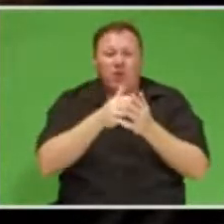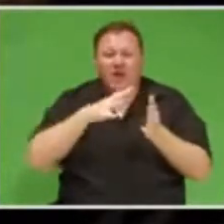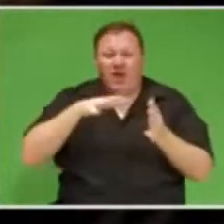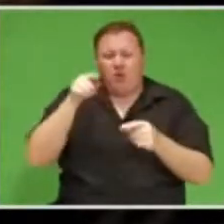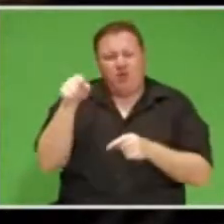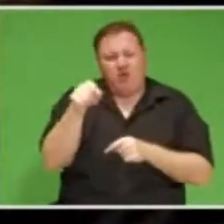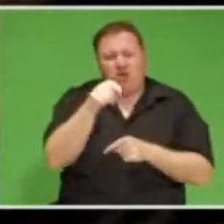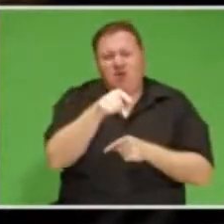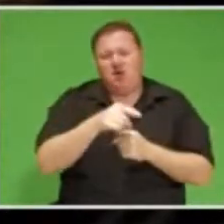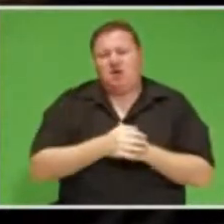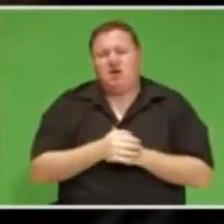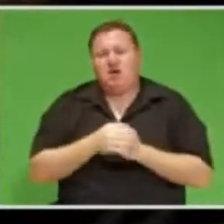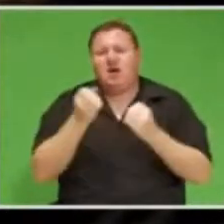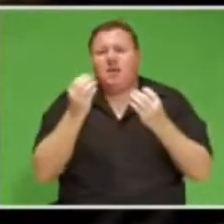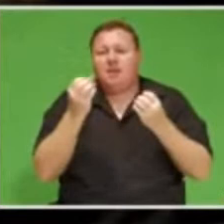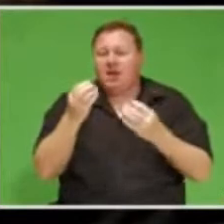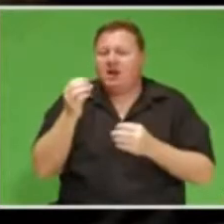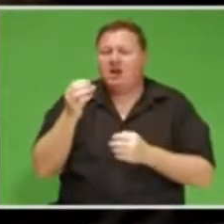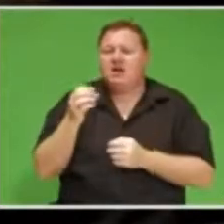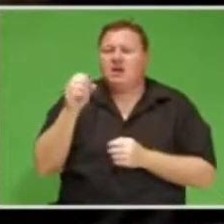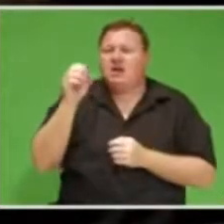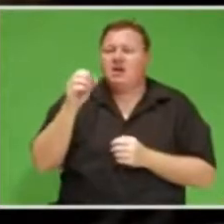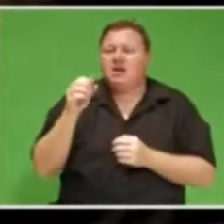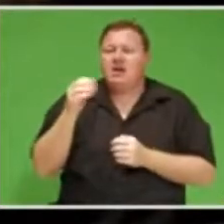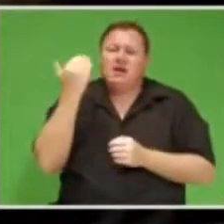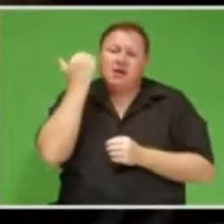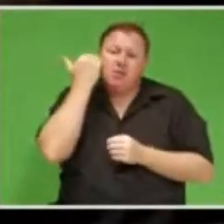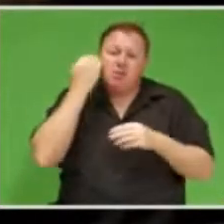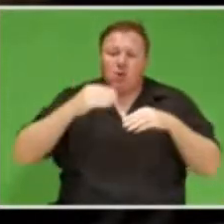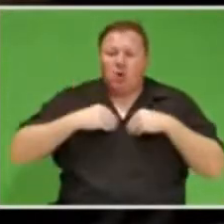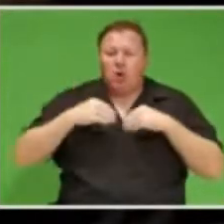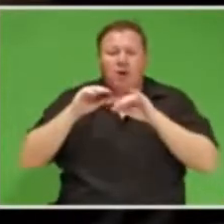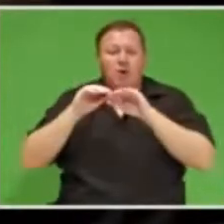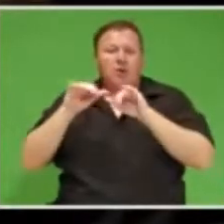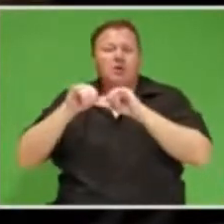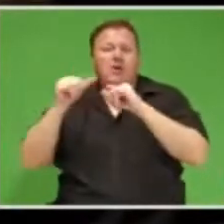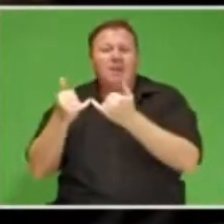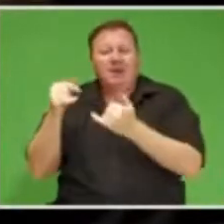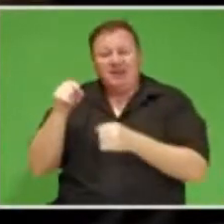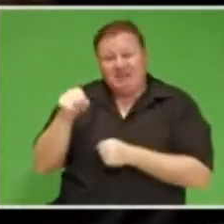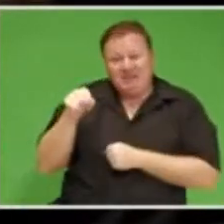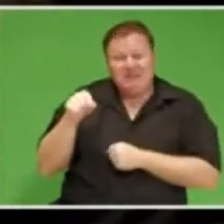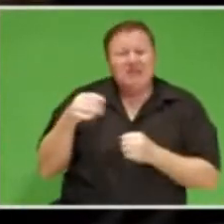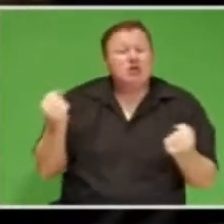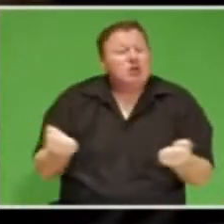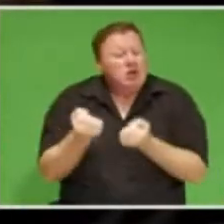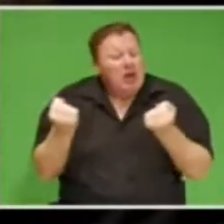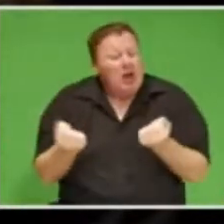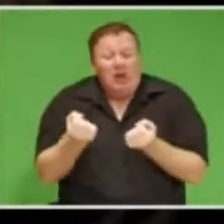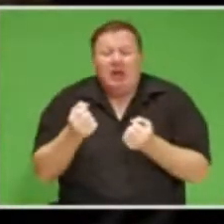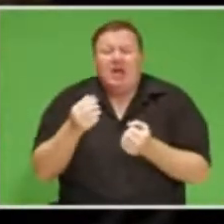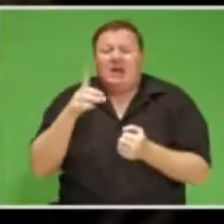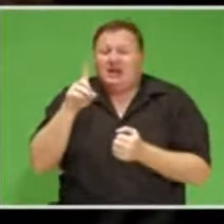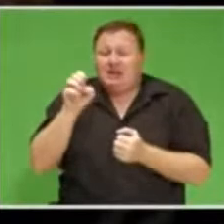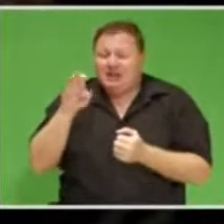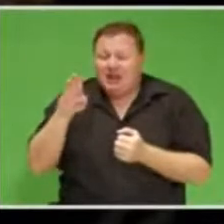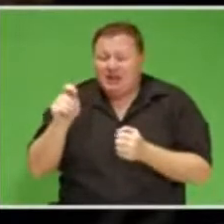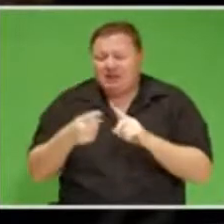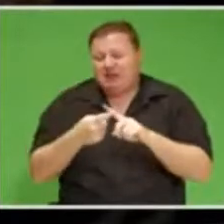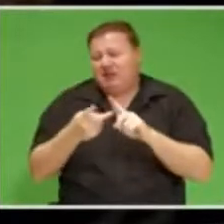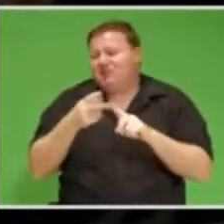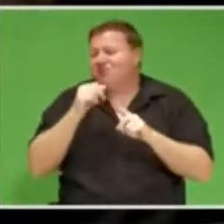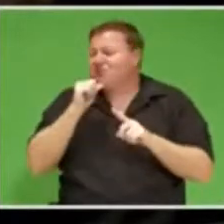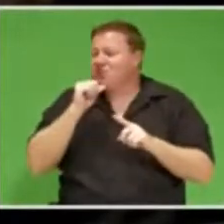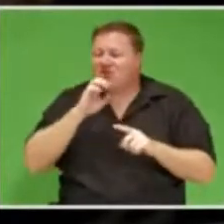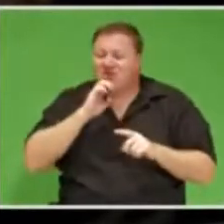Many of our SOEs are struggling with significant debt, with